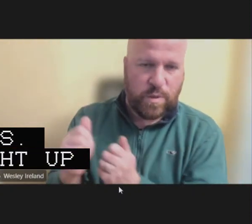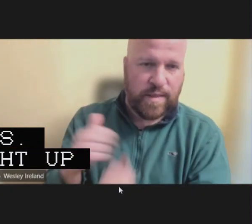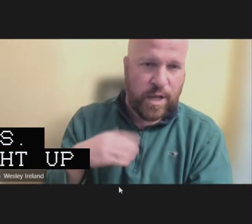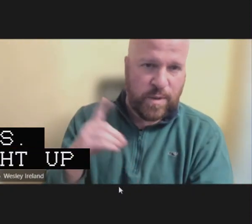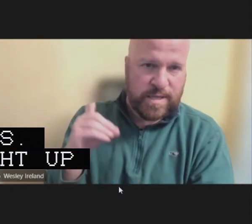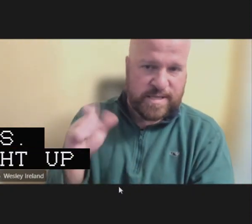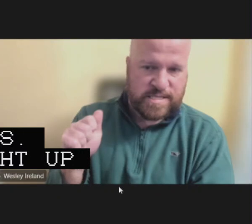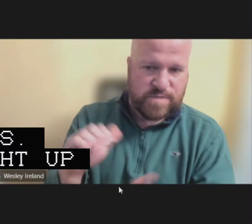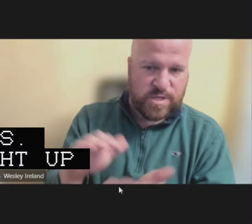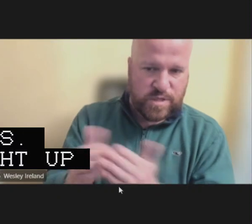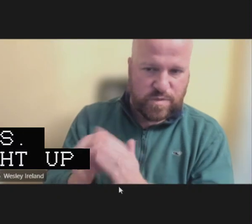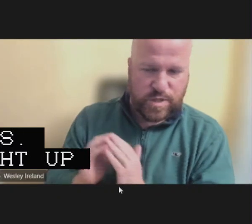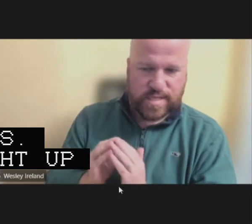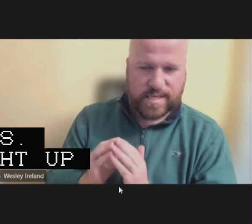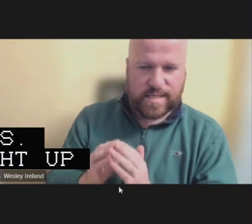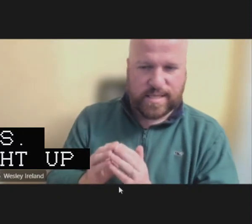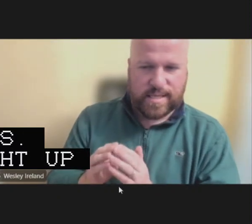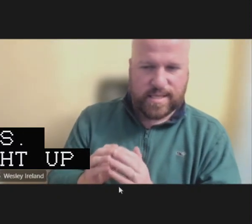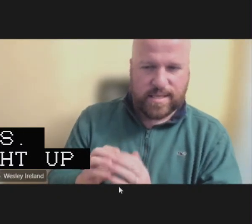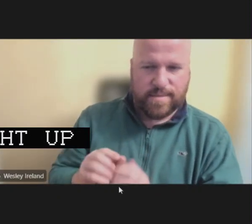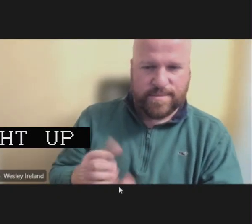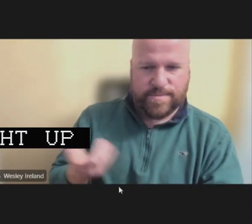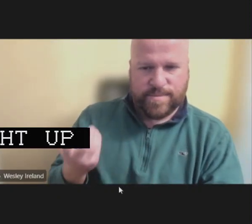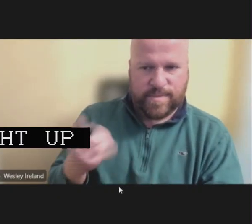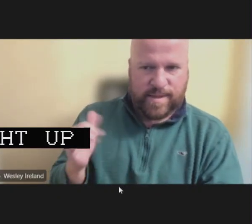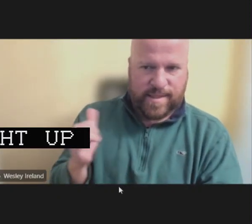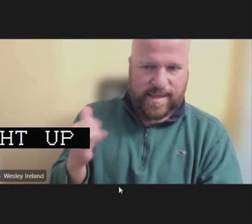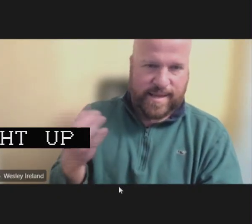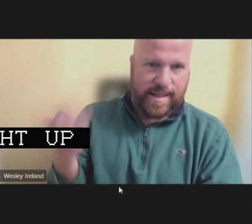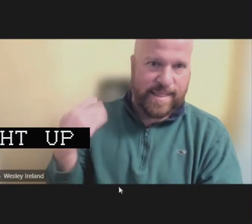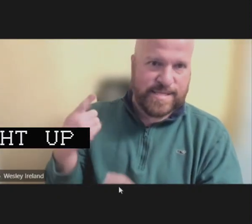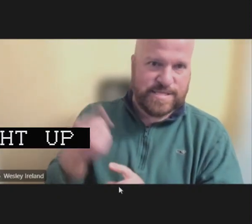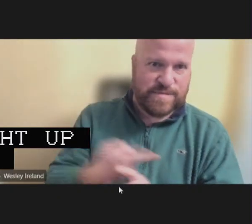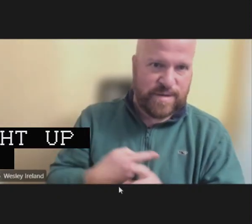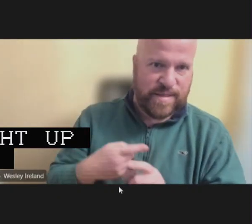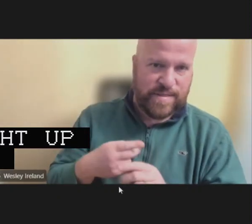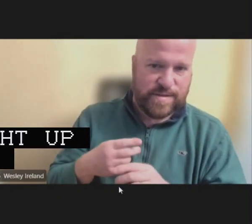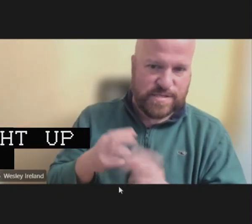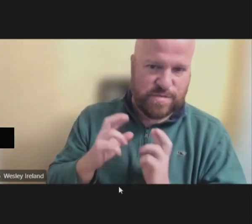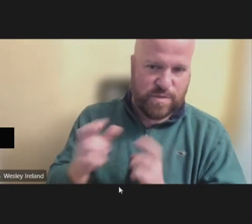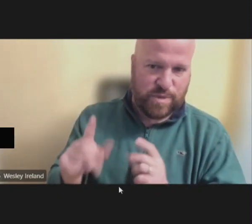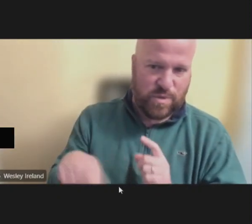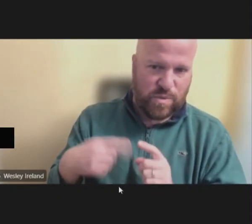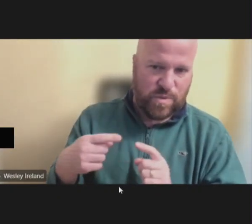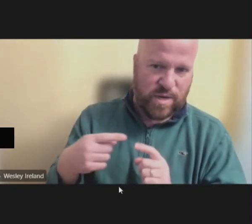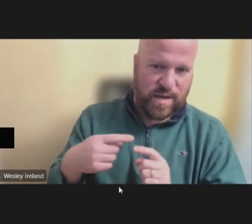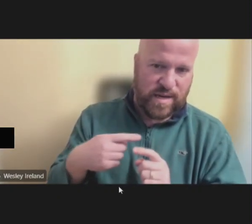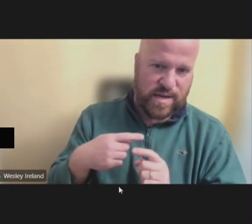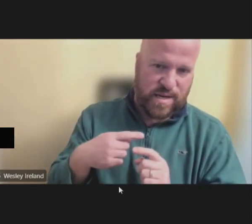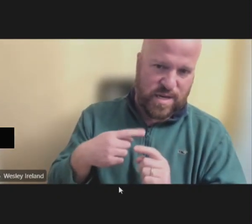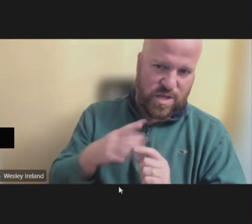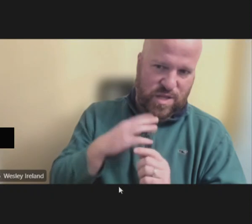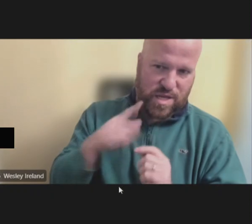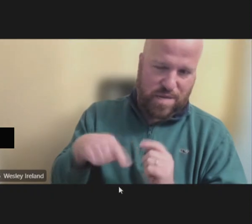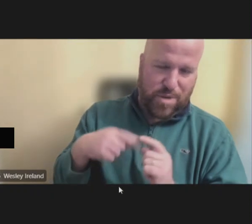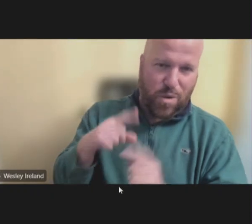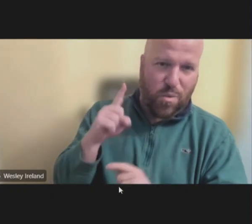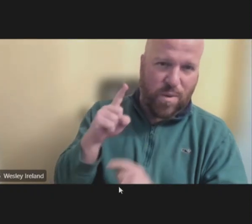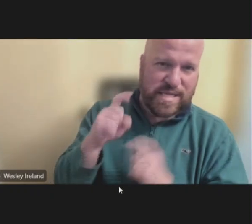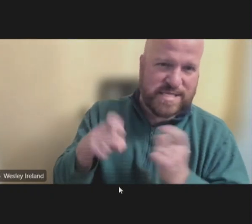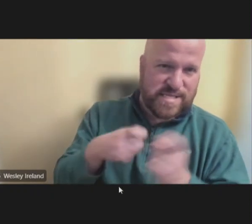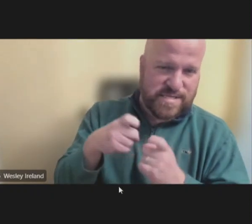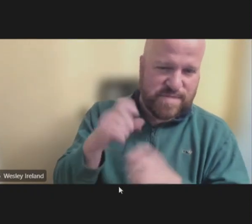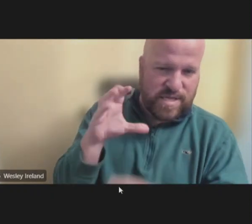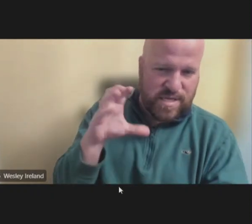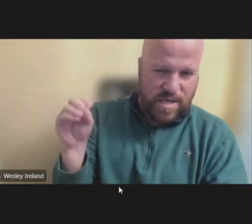forward-thinking issues that impact our disability community. Like in last month's report on